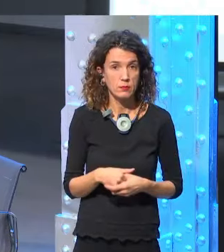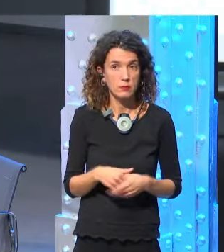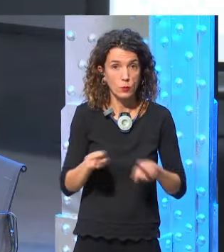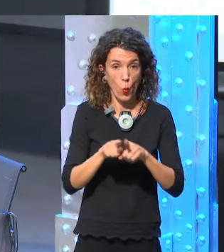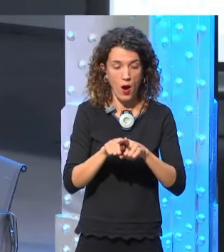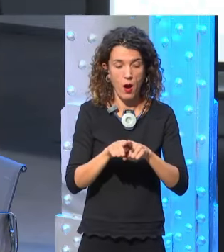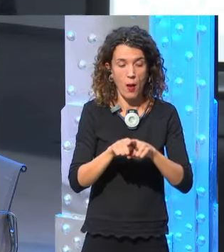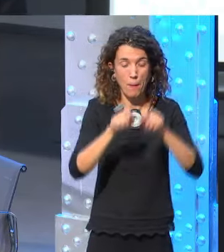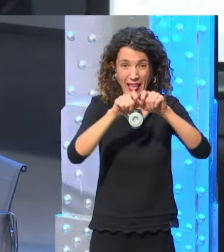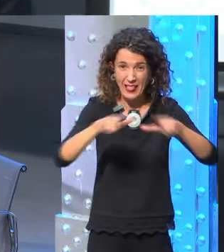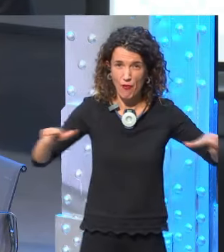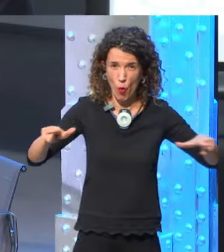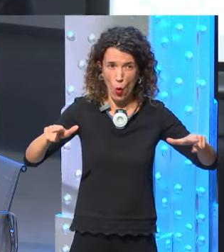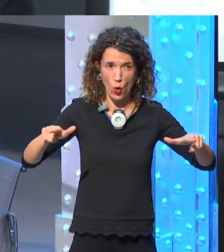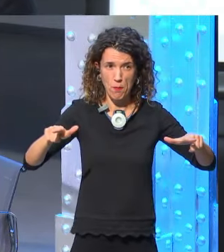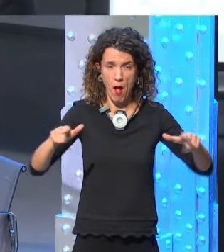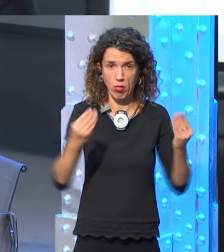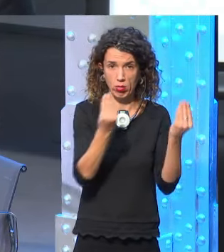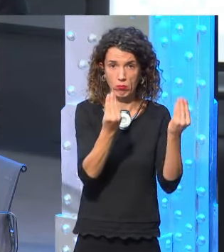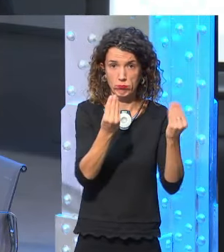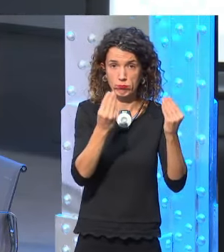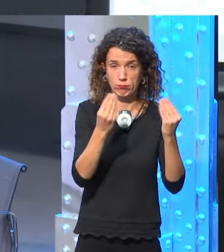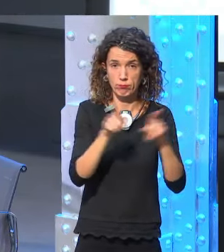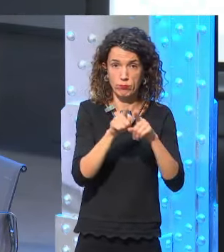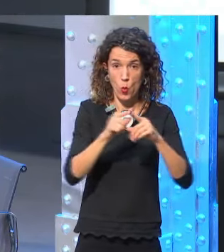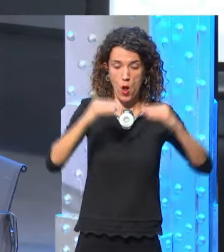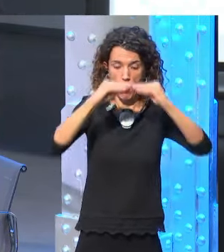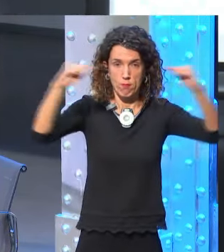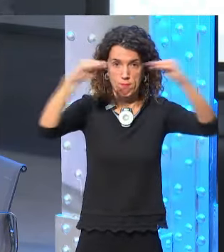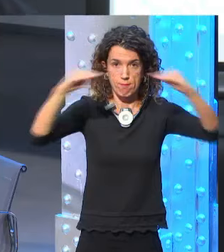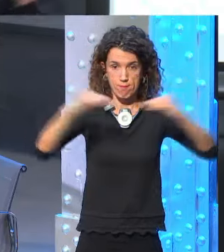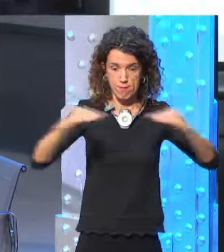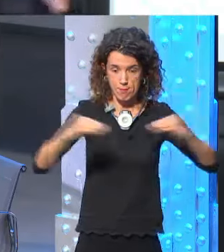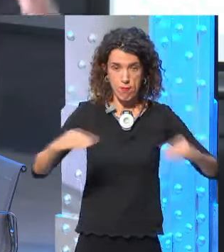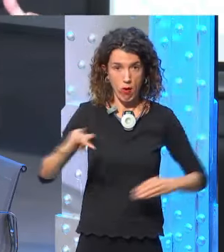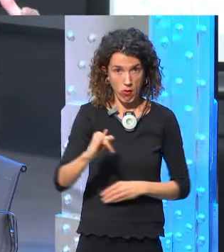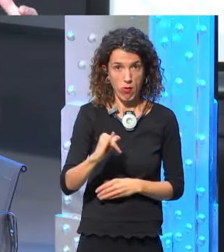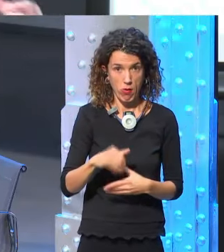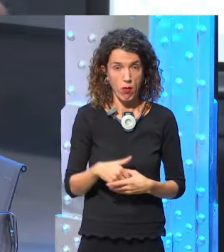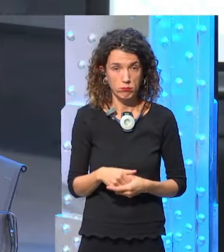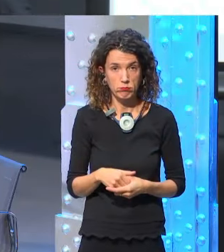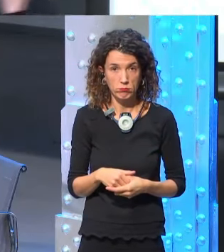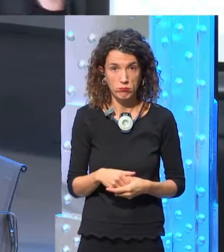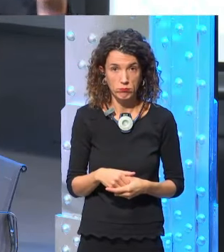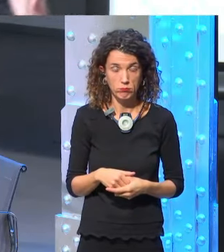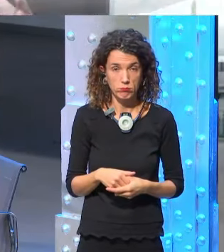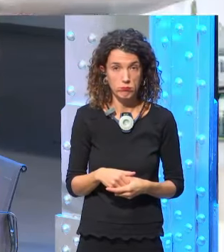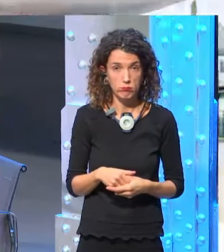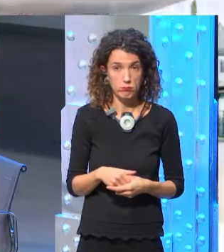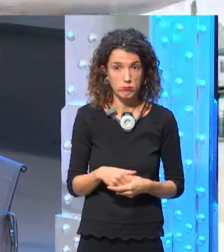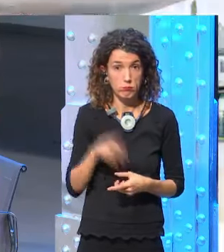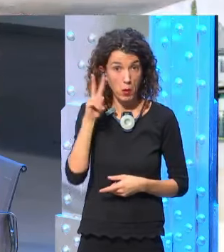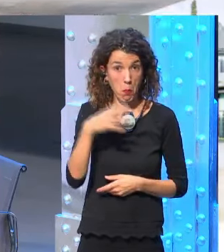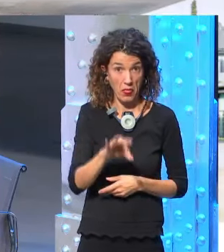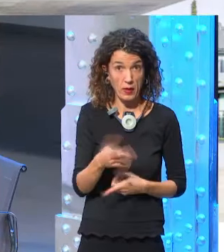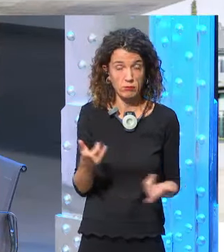and it's actually a research lab. But classically, if you think of a research lab, you think of a